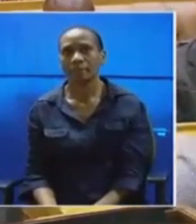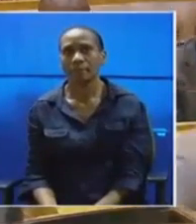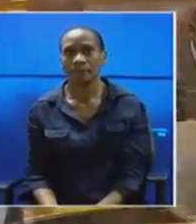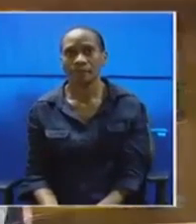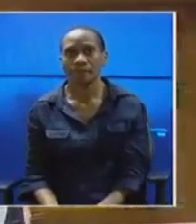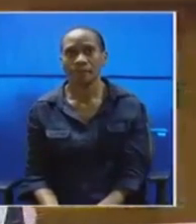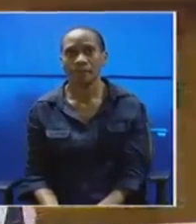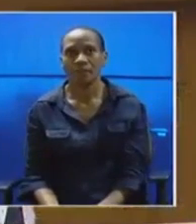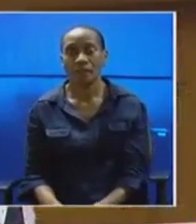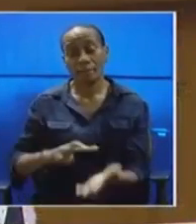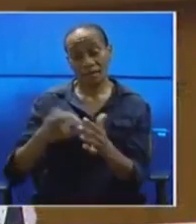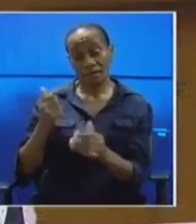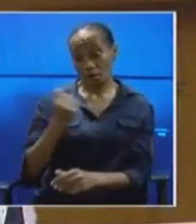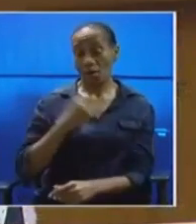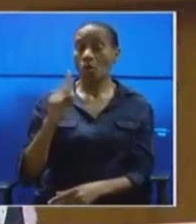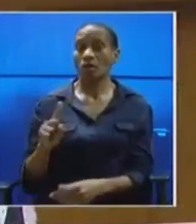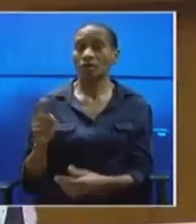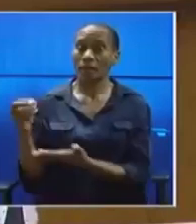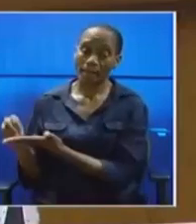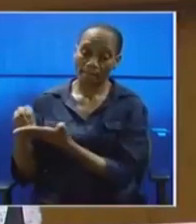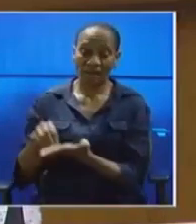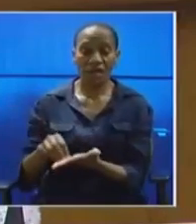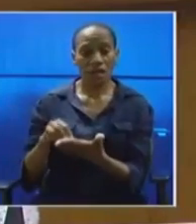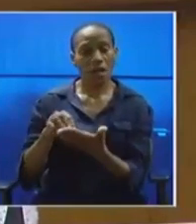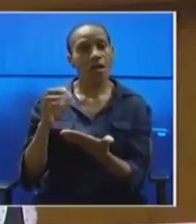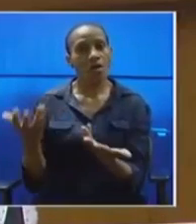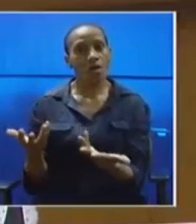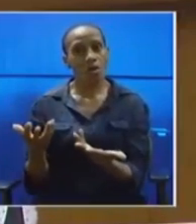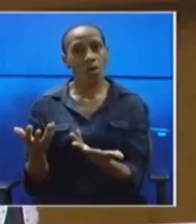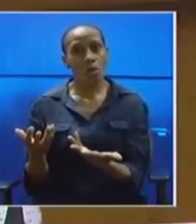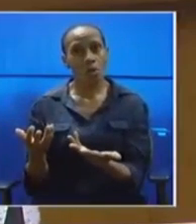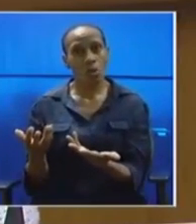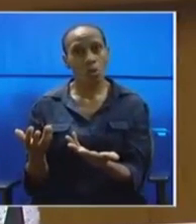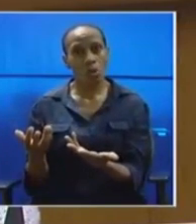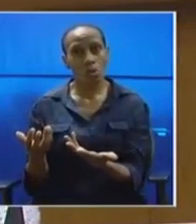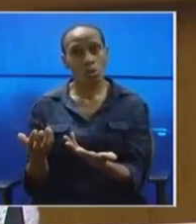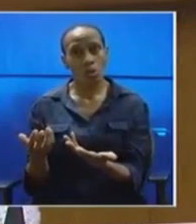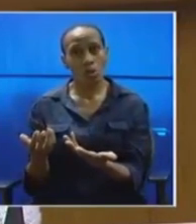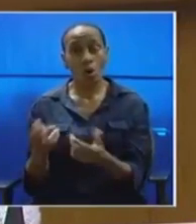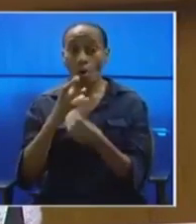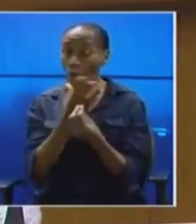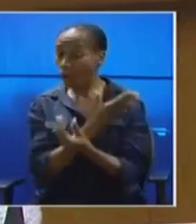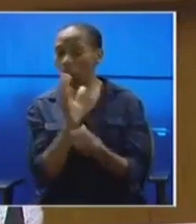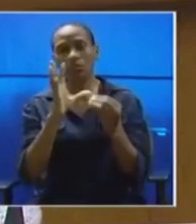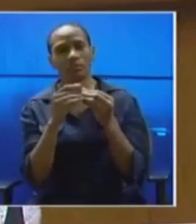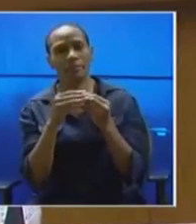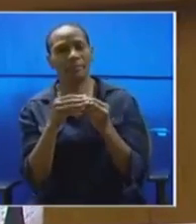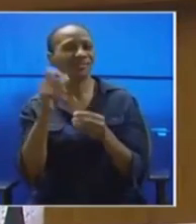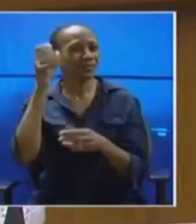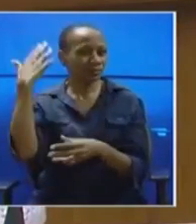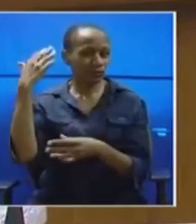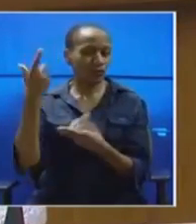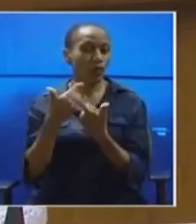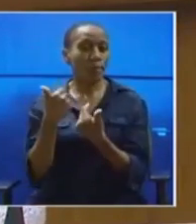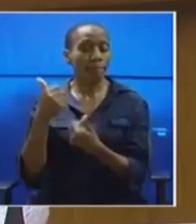tackle corruption also means bringing in direct elections for all political office bearers so that they can be held